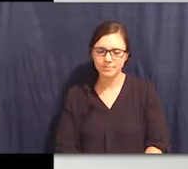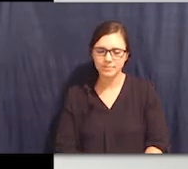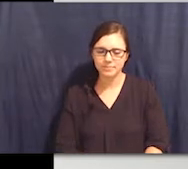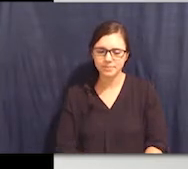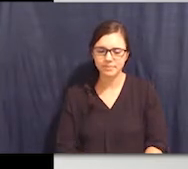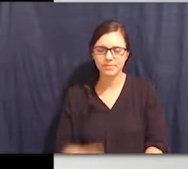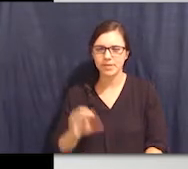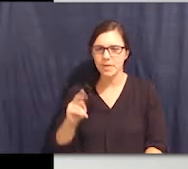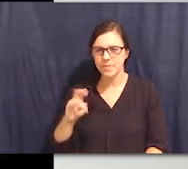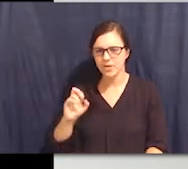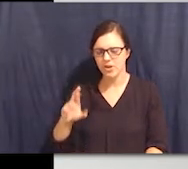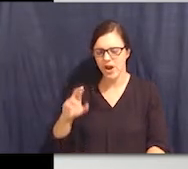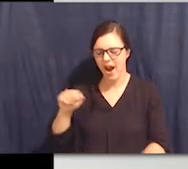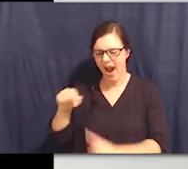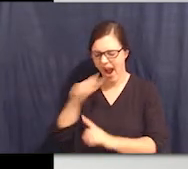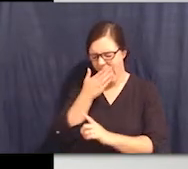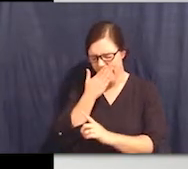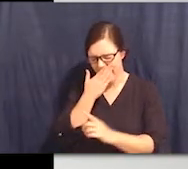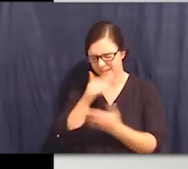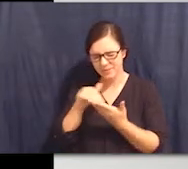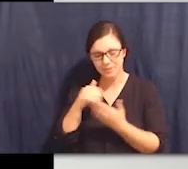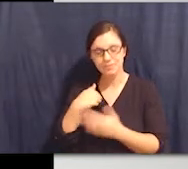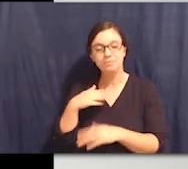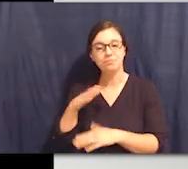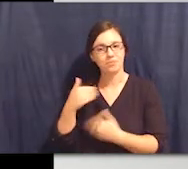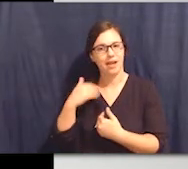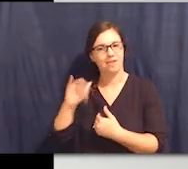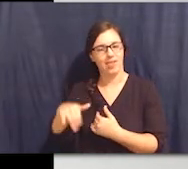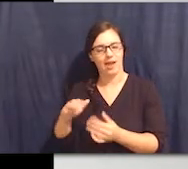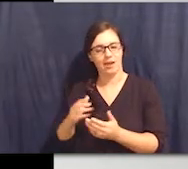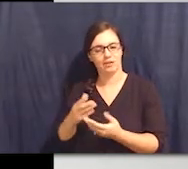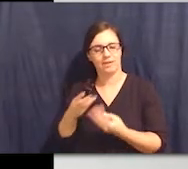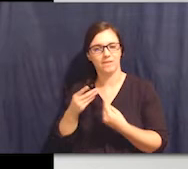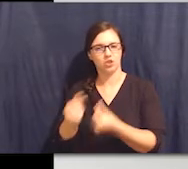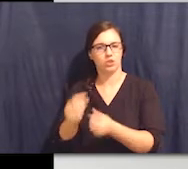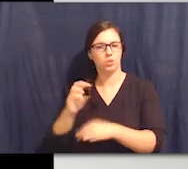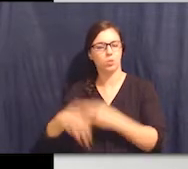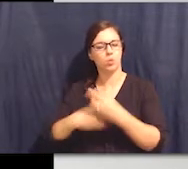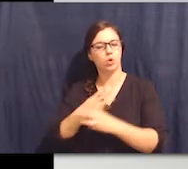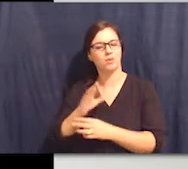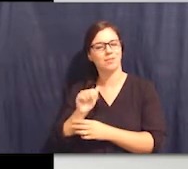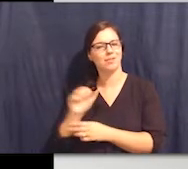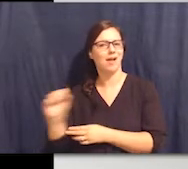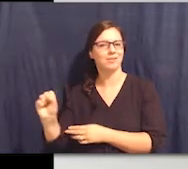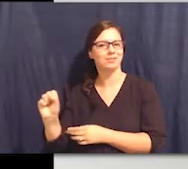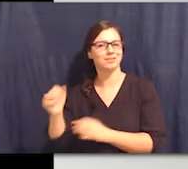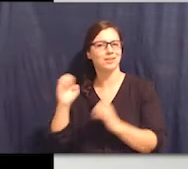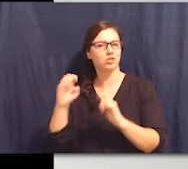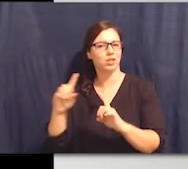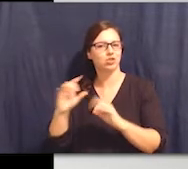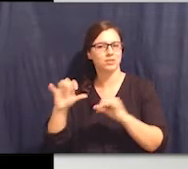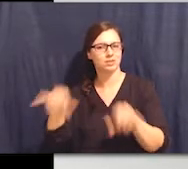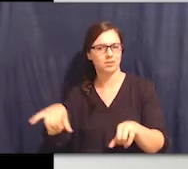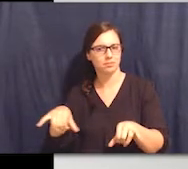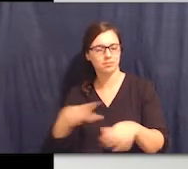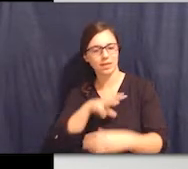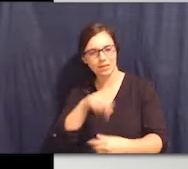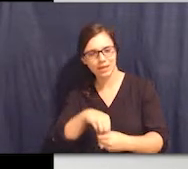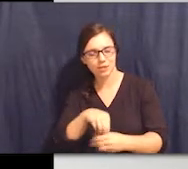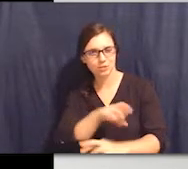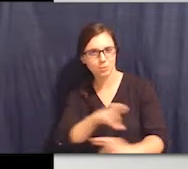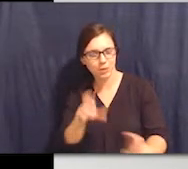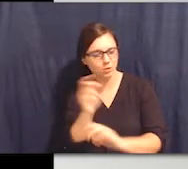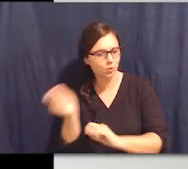the commissioner interprets that to be that we have that efficient, world-class education system that engages and prepares